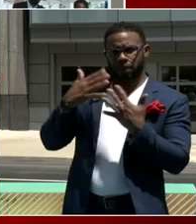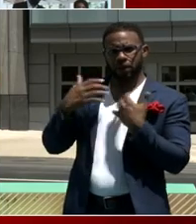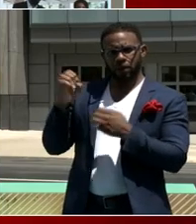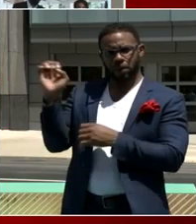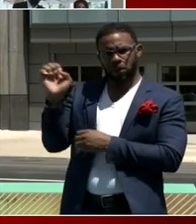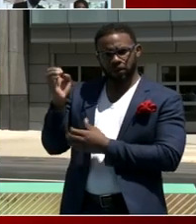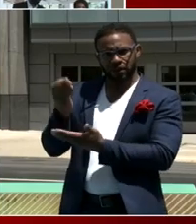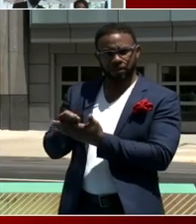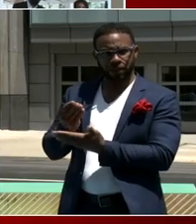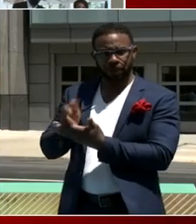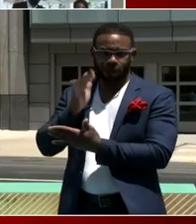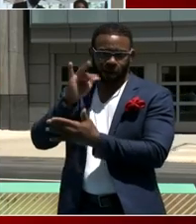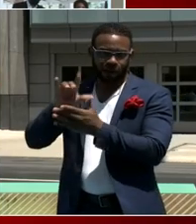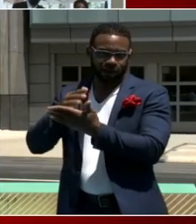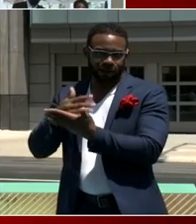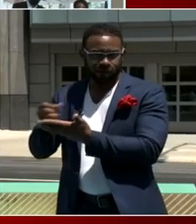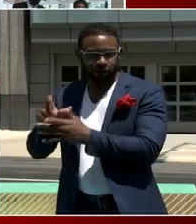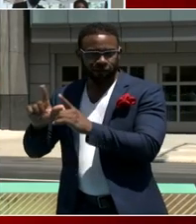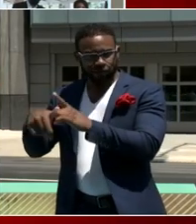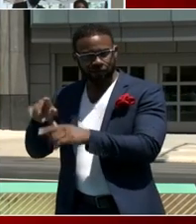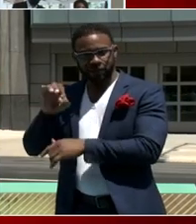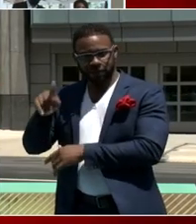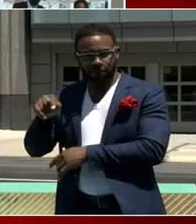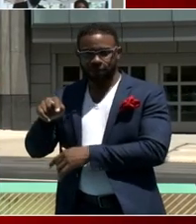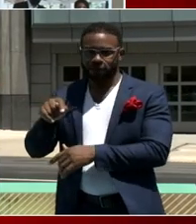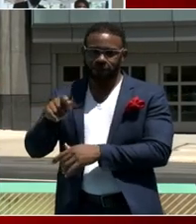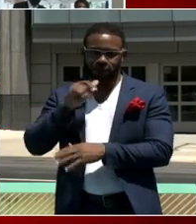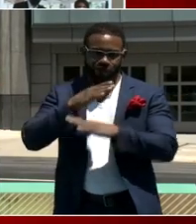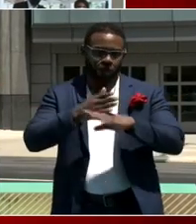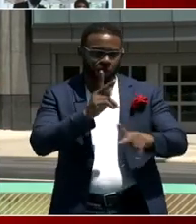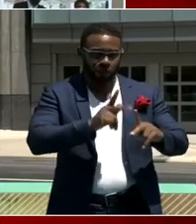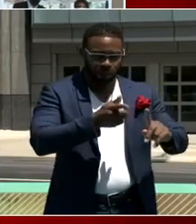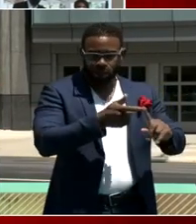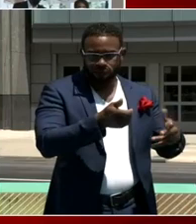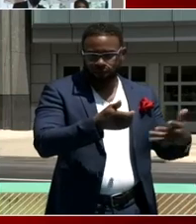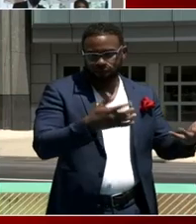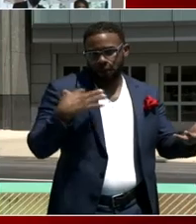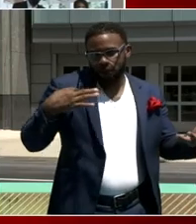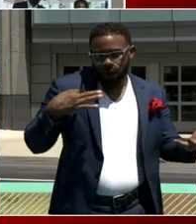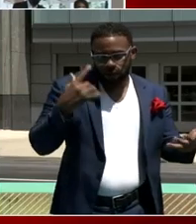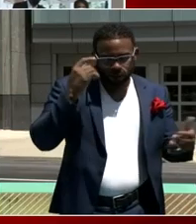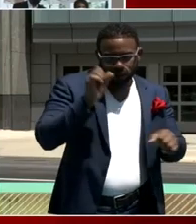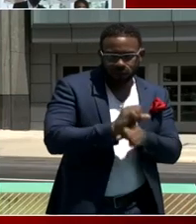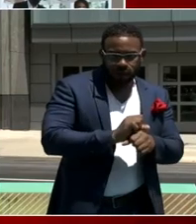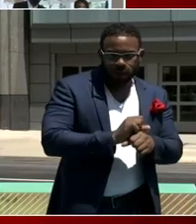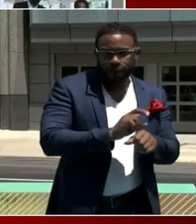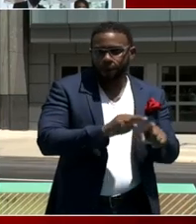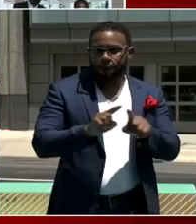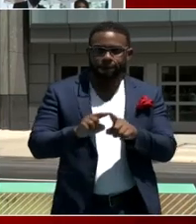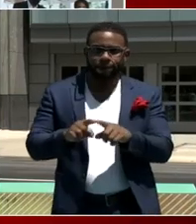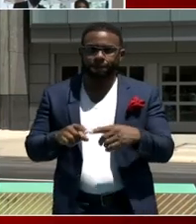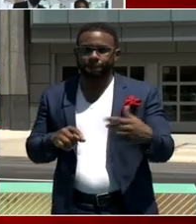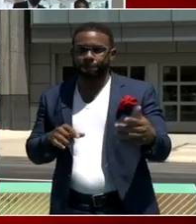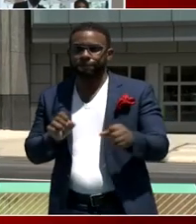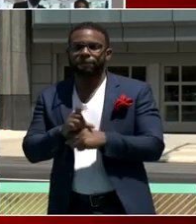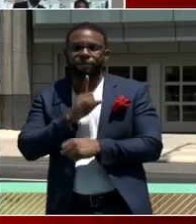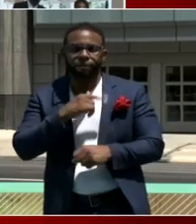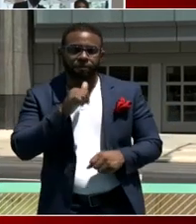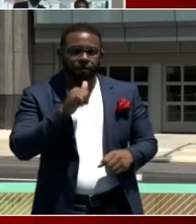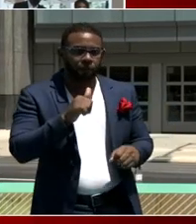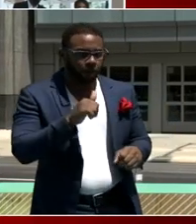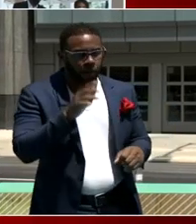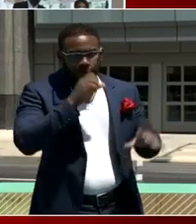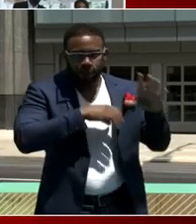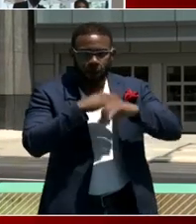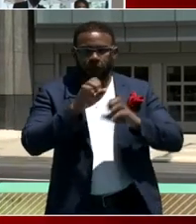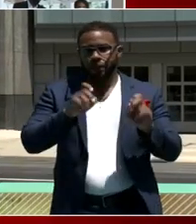health emergency. But like I said, it doesn't prevent people from applying for jobs and making sure that they don't miss it on